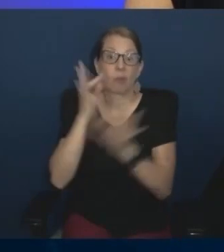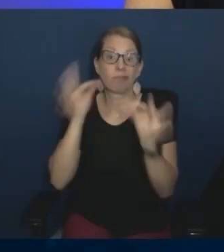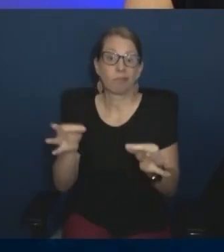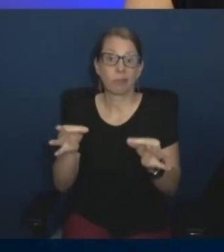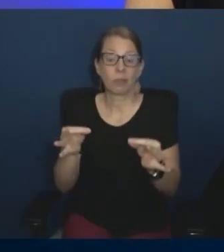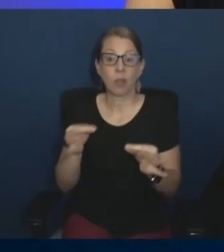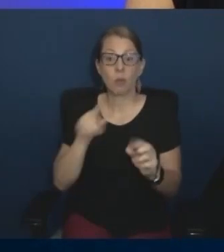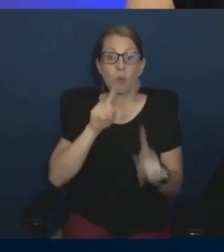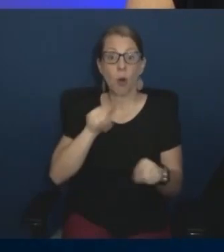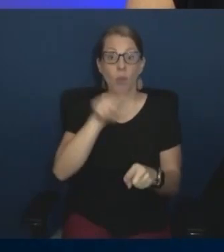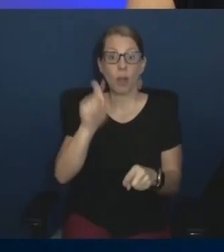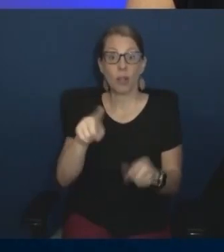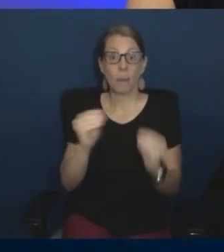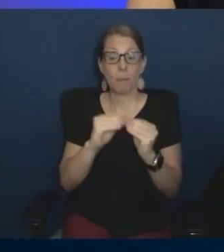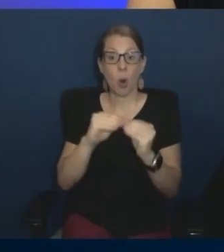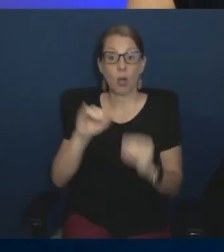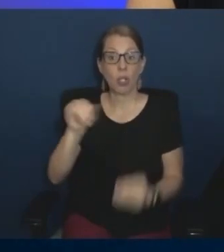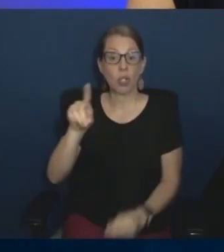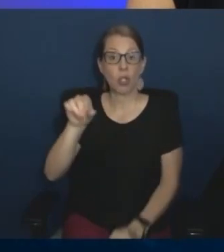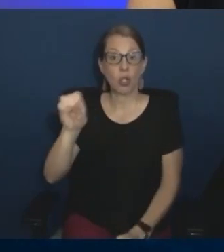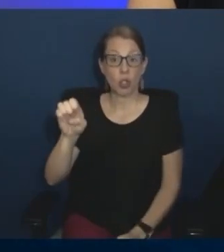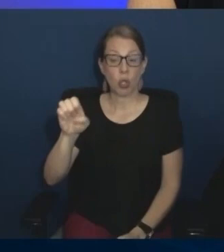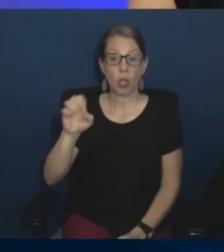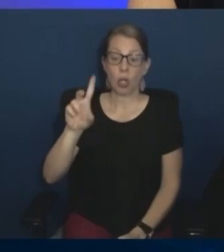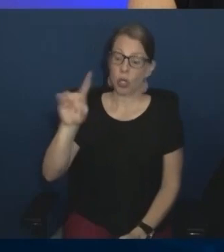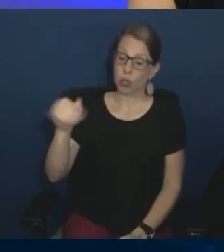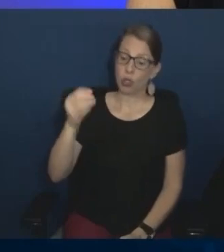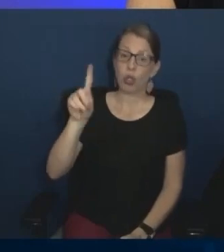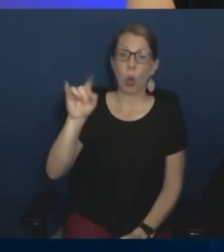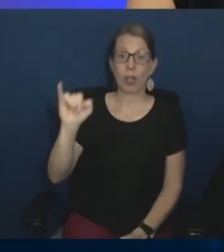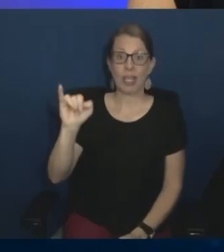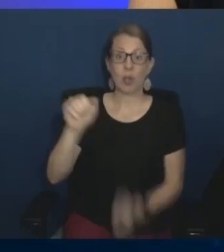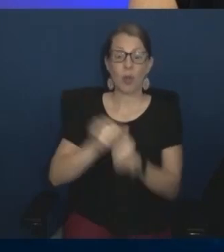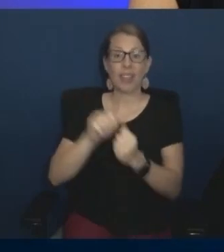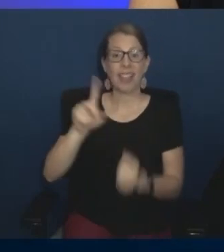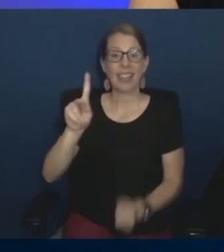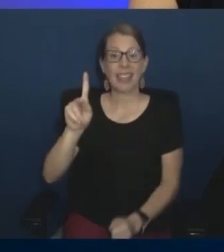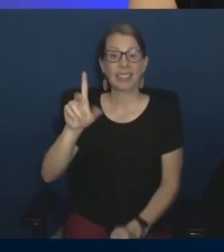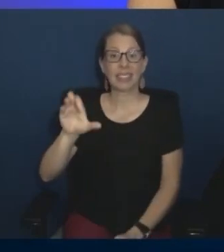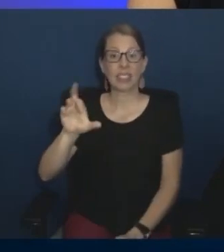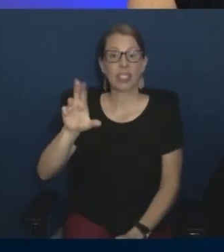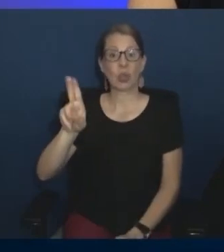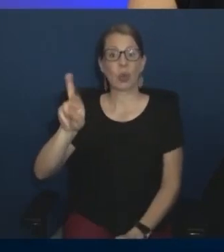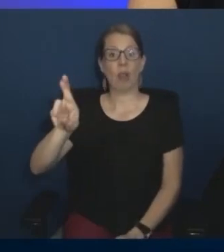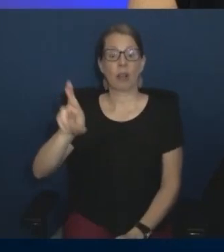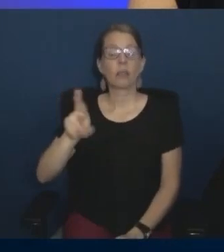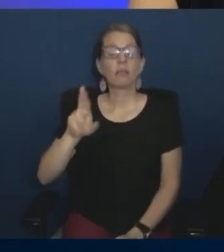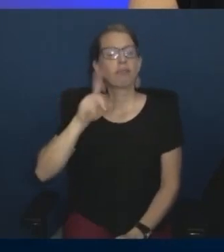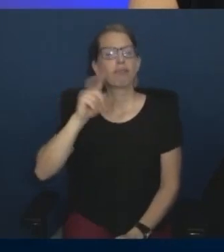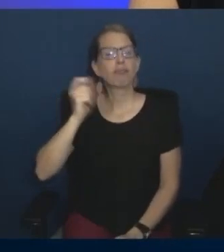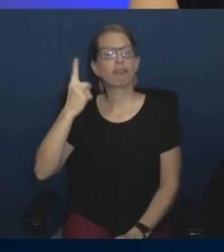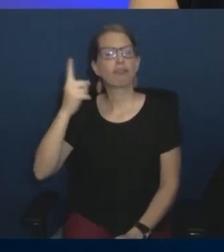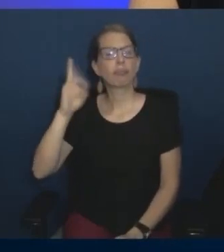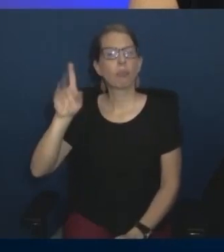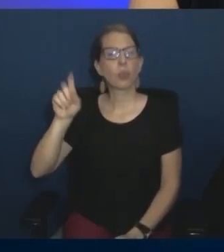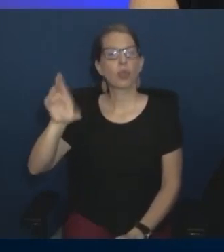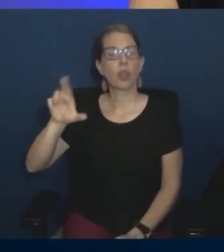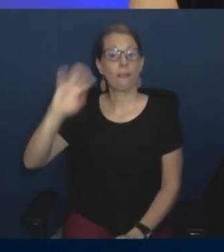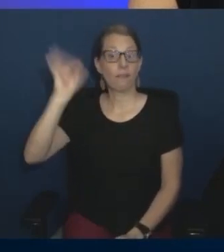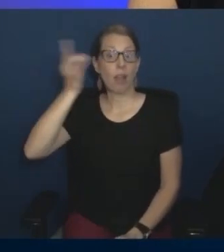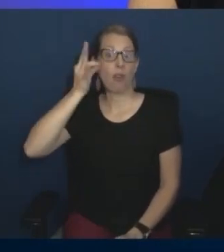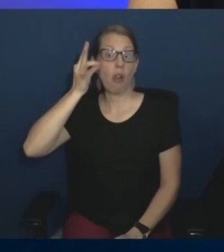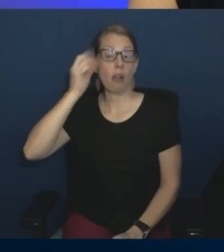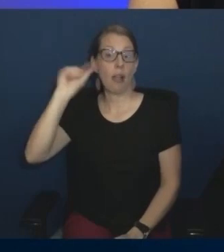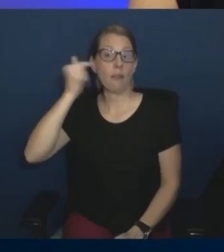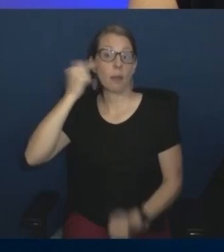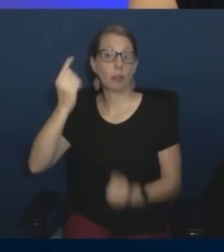Hi, this is Jody Bertino with KCUR. Piggybacking kind of off the booster shots, the federal government has said that it's ready to offer